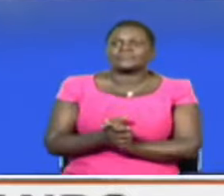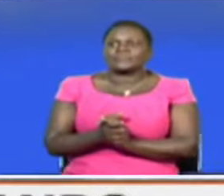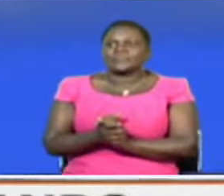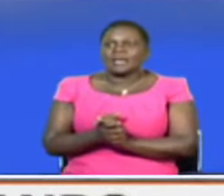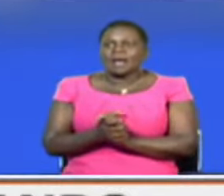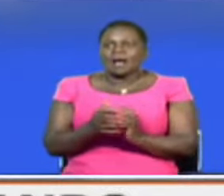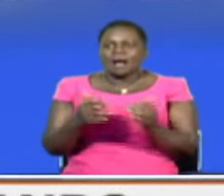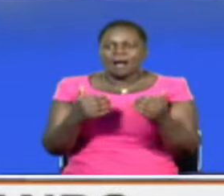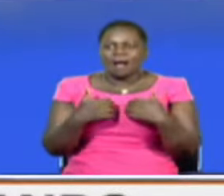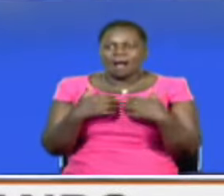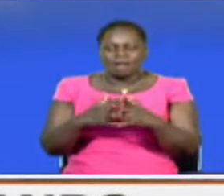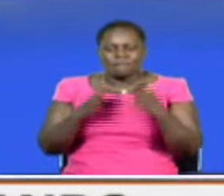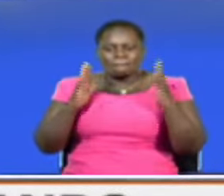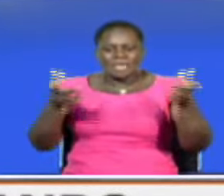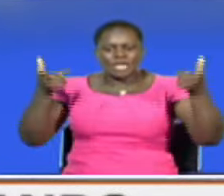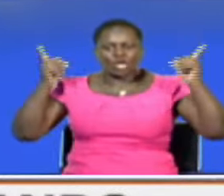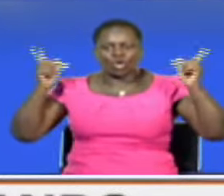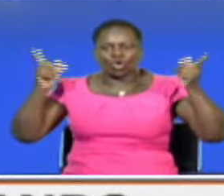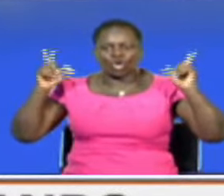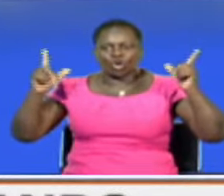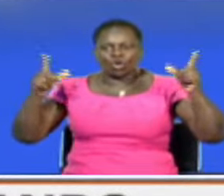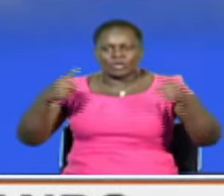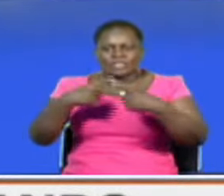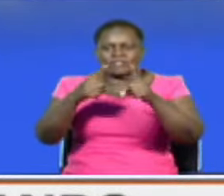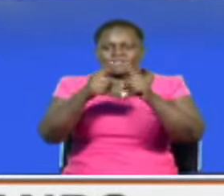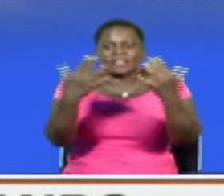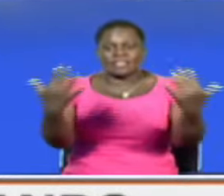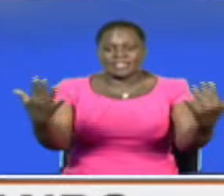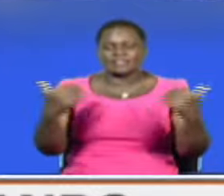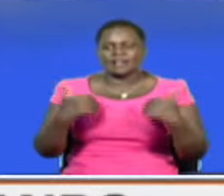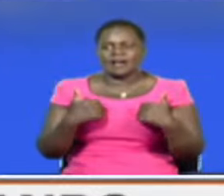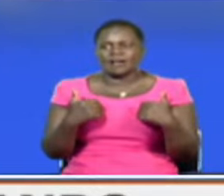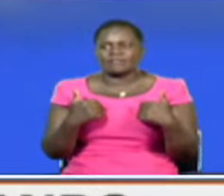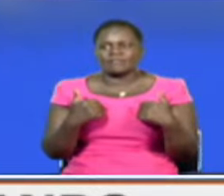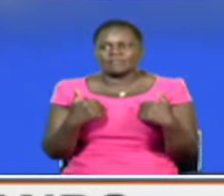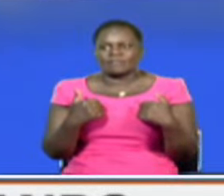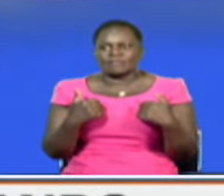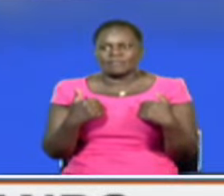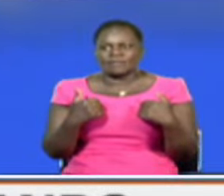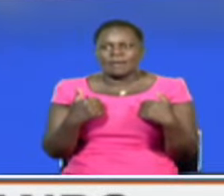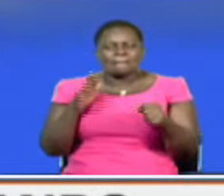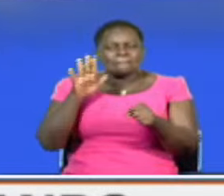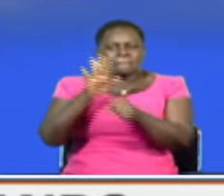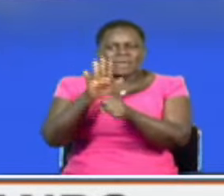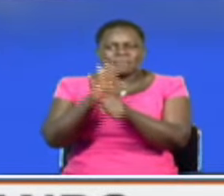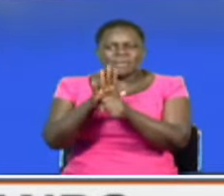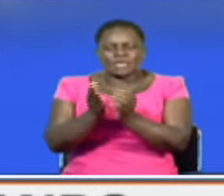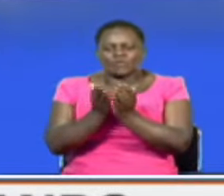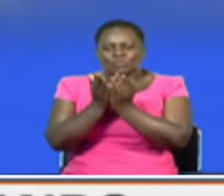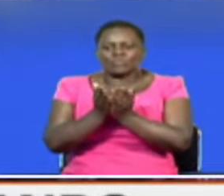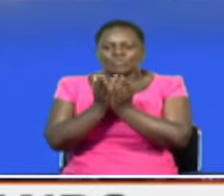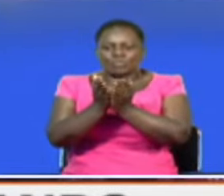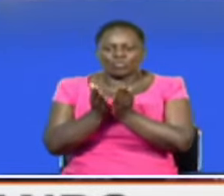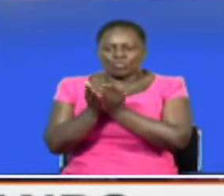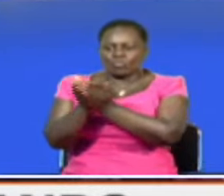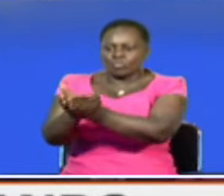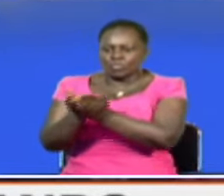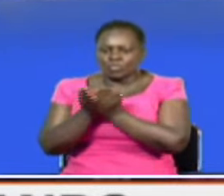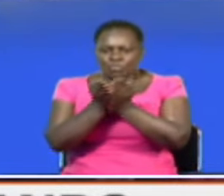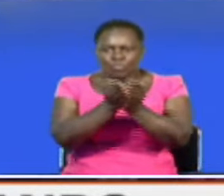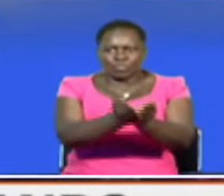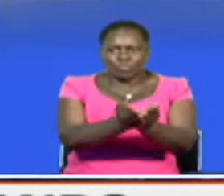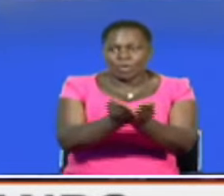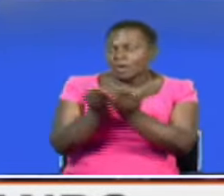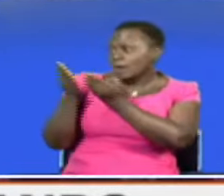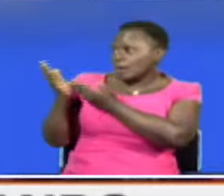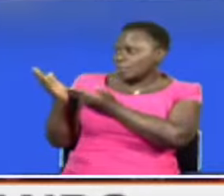Aboard are large containers transporting various products. There are thousands of ships docked here at this